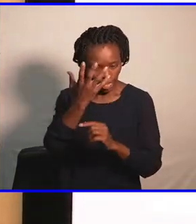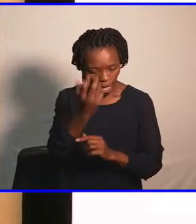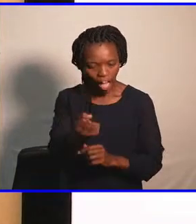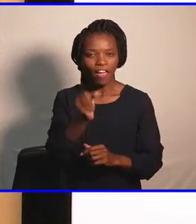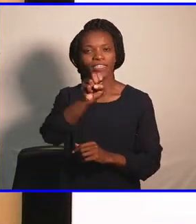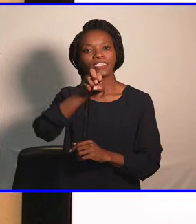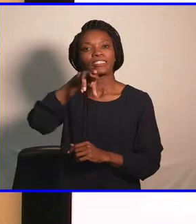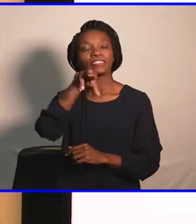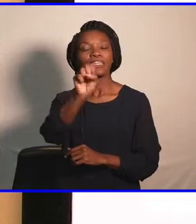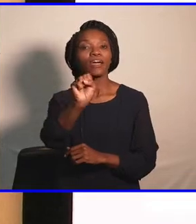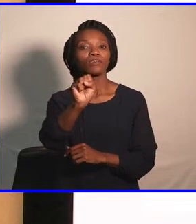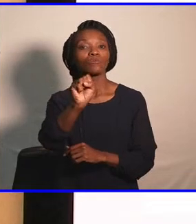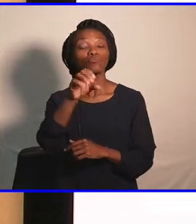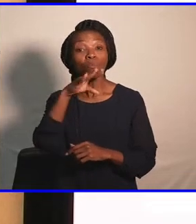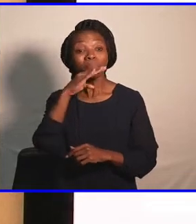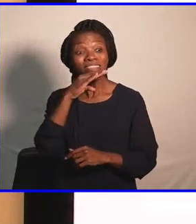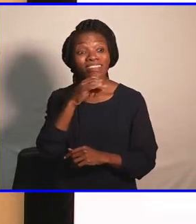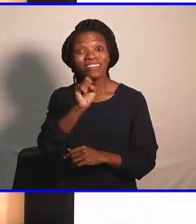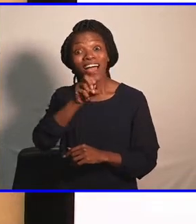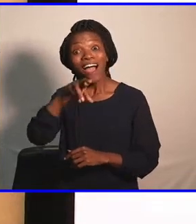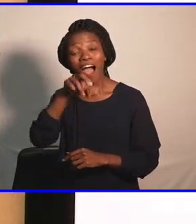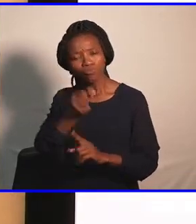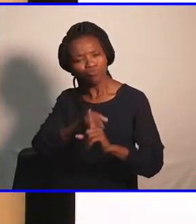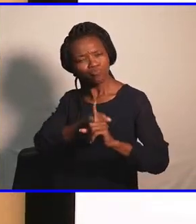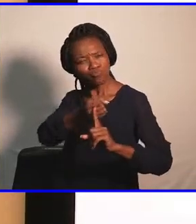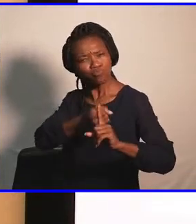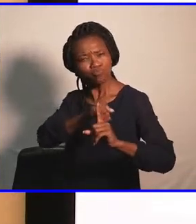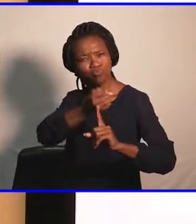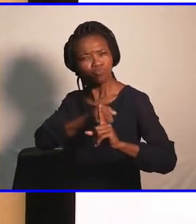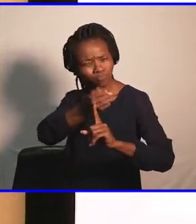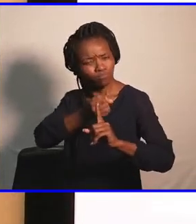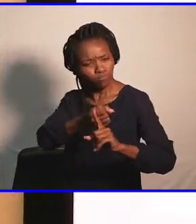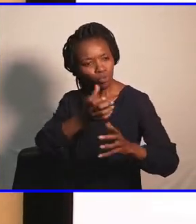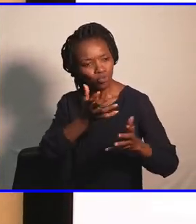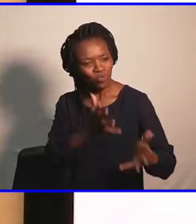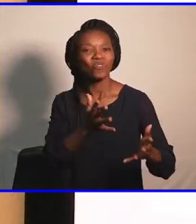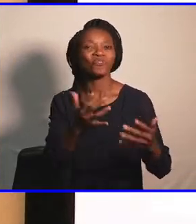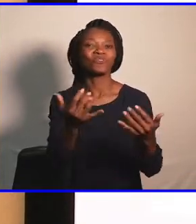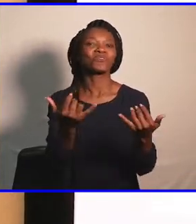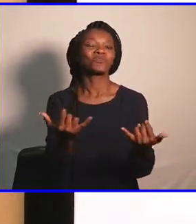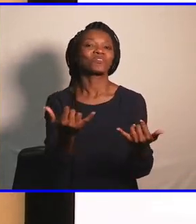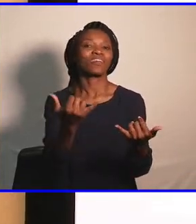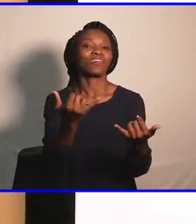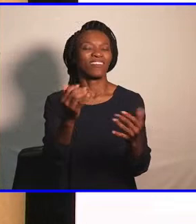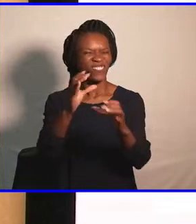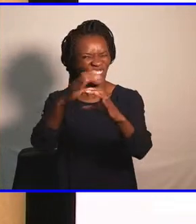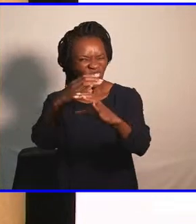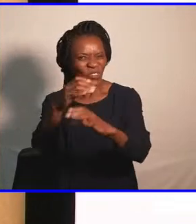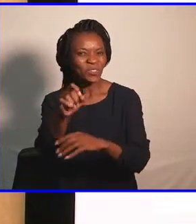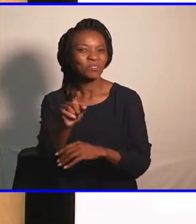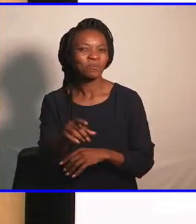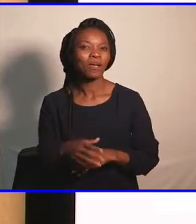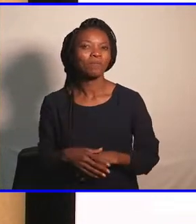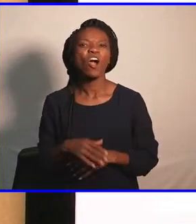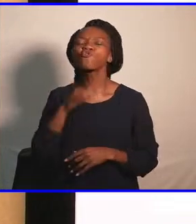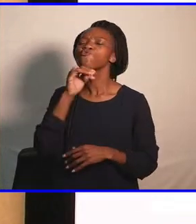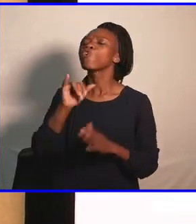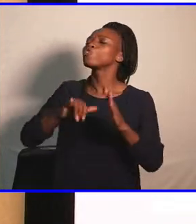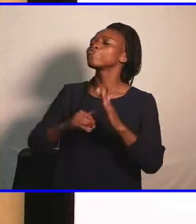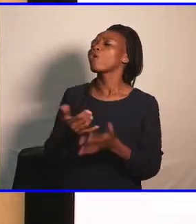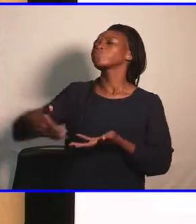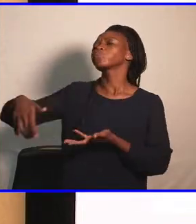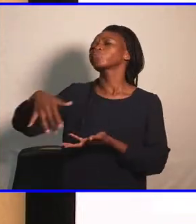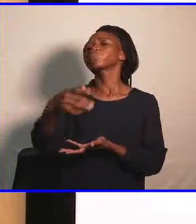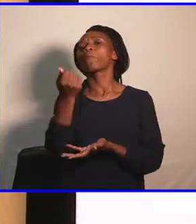what has driven SARS to be what it has become, rather than just collecting rands and